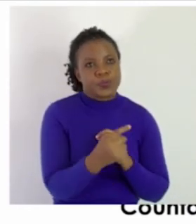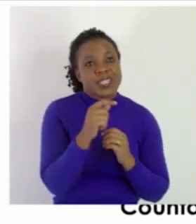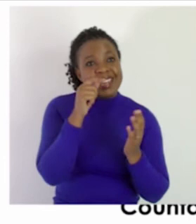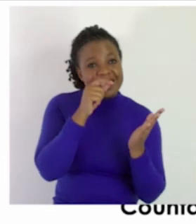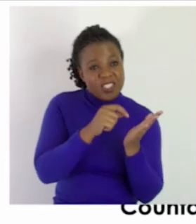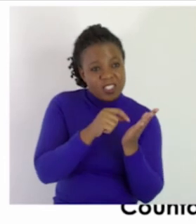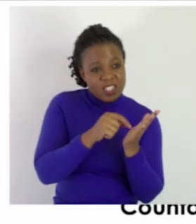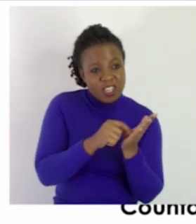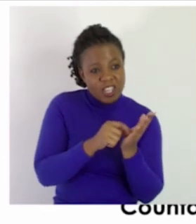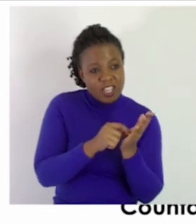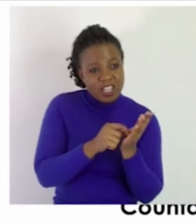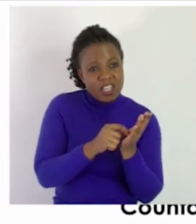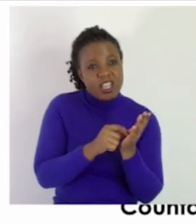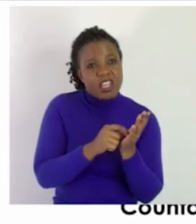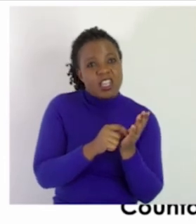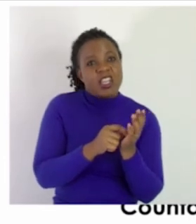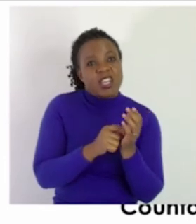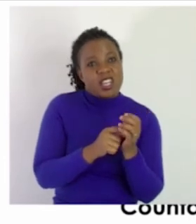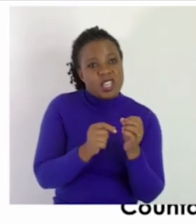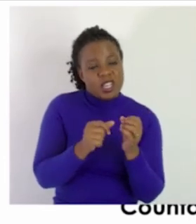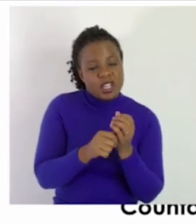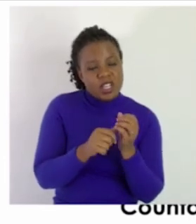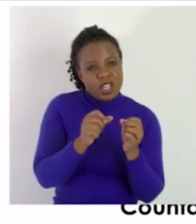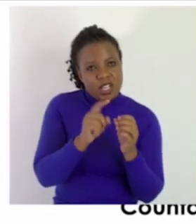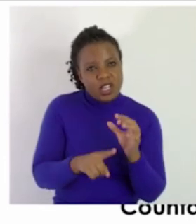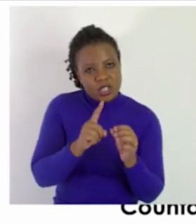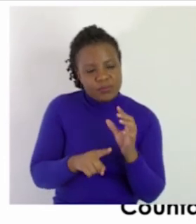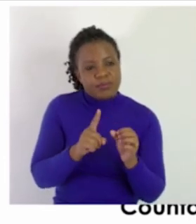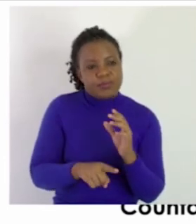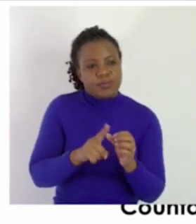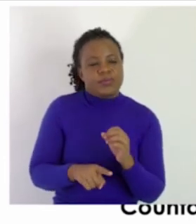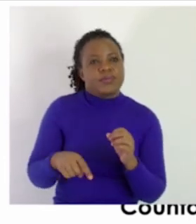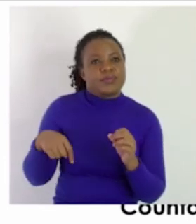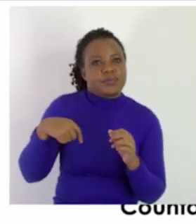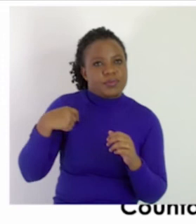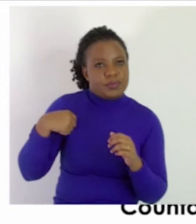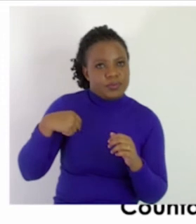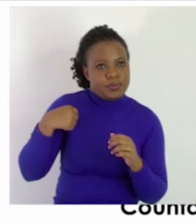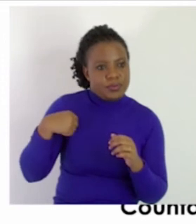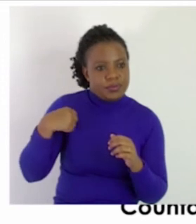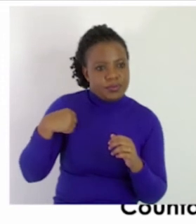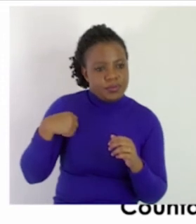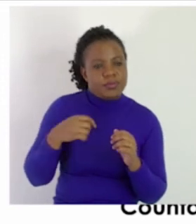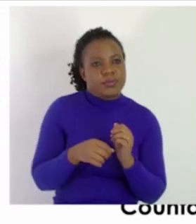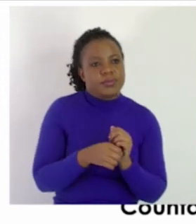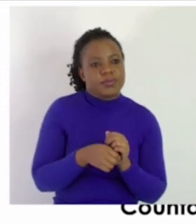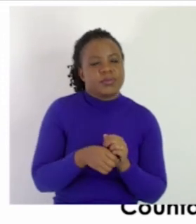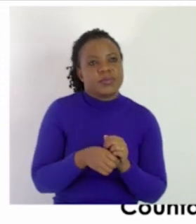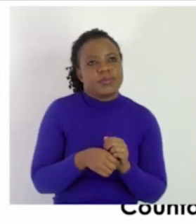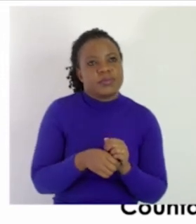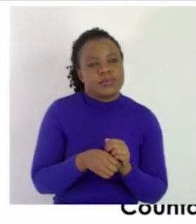Scrappy the chicken laid white eggs. Scrappy the chicken laid